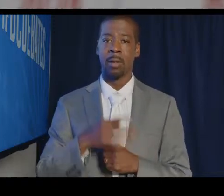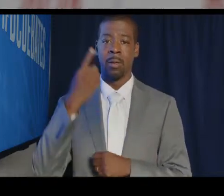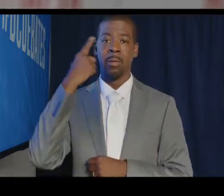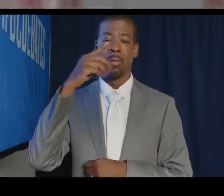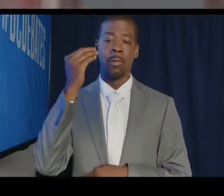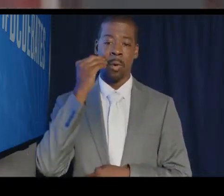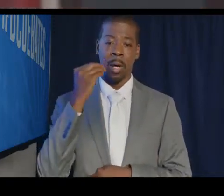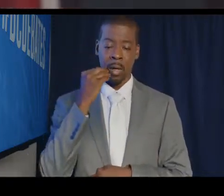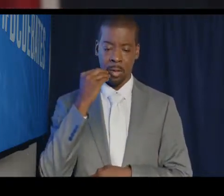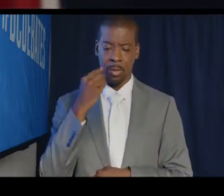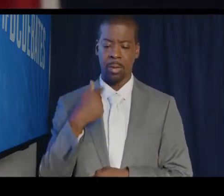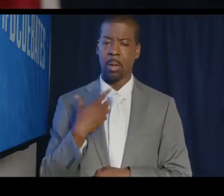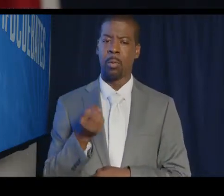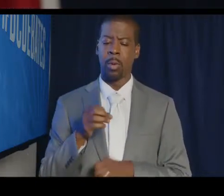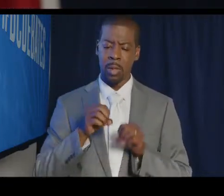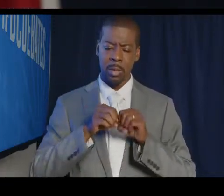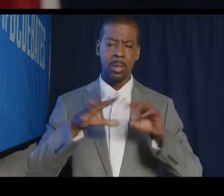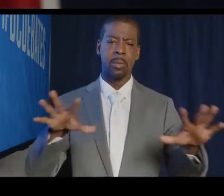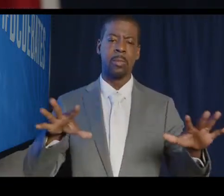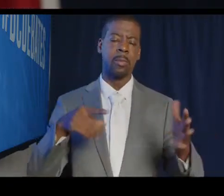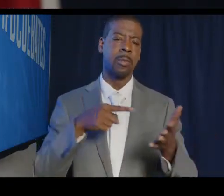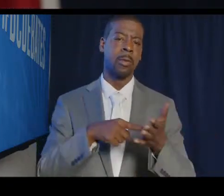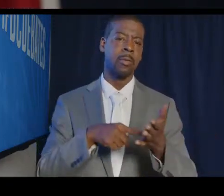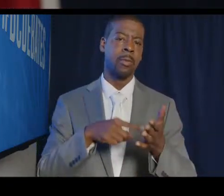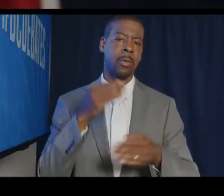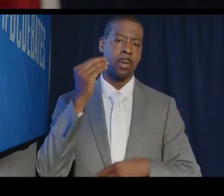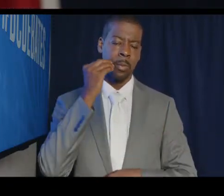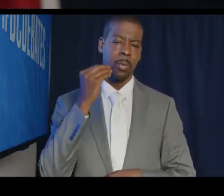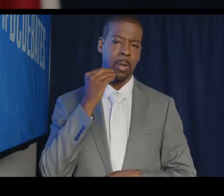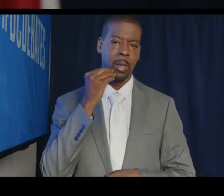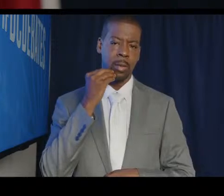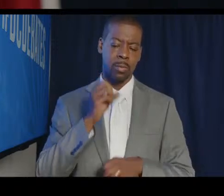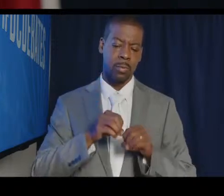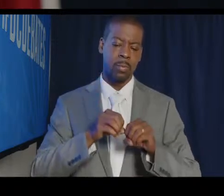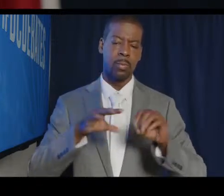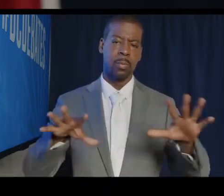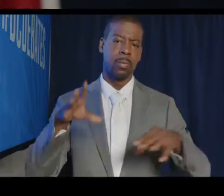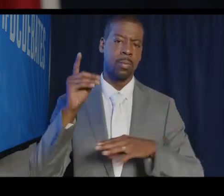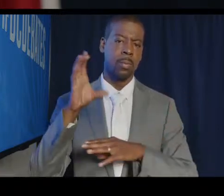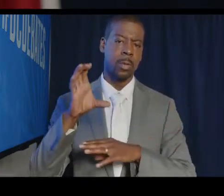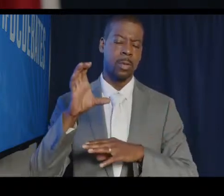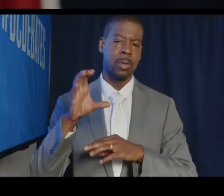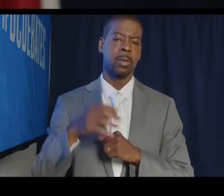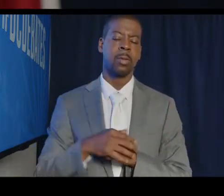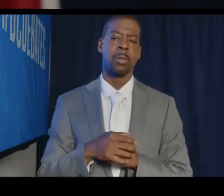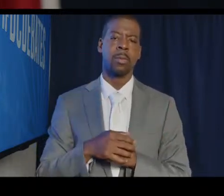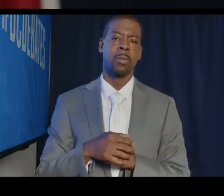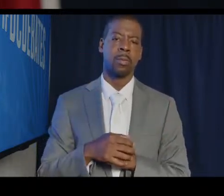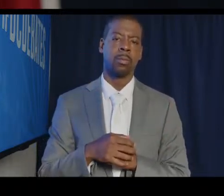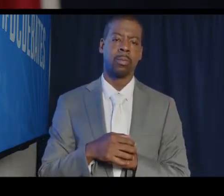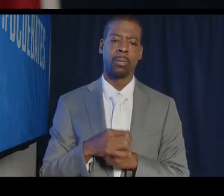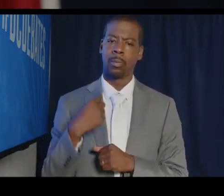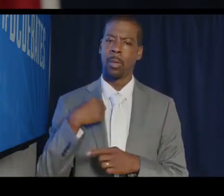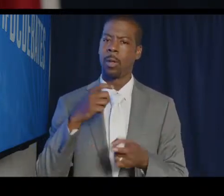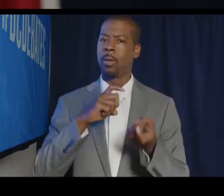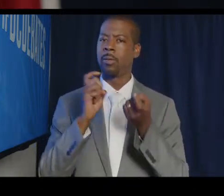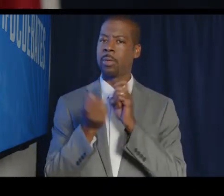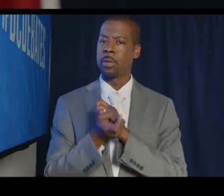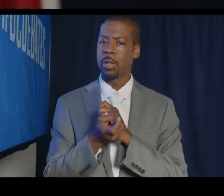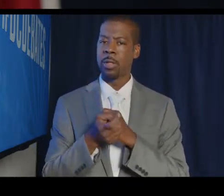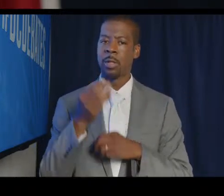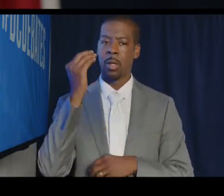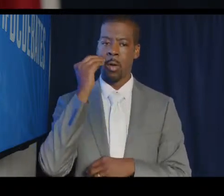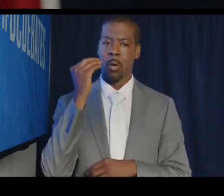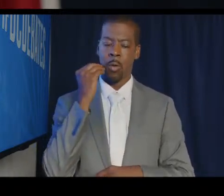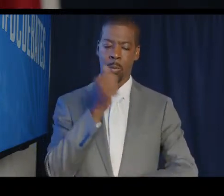affordable housing across our entire city, not continuing to just put it all in the same old places. And I've reformed the DC Housing Authority,